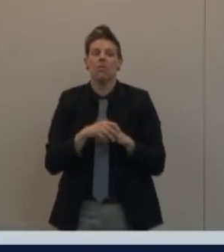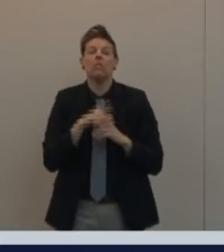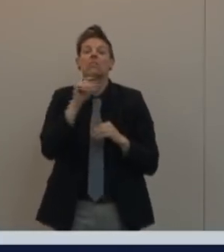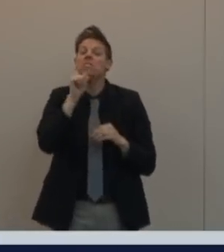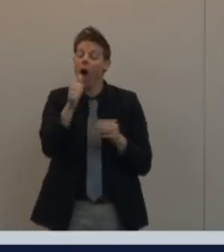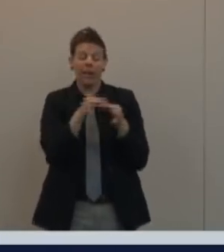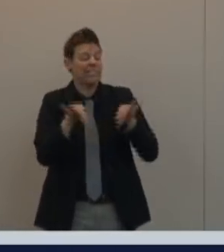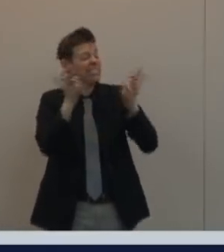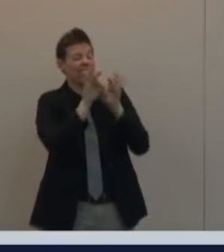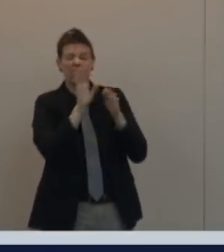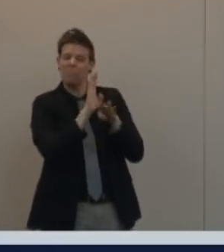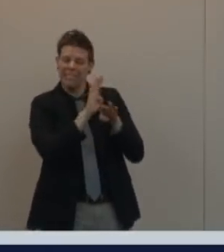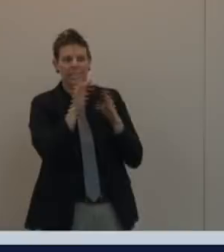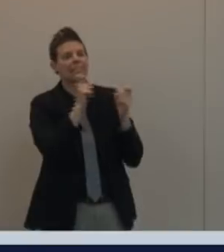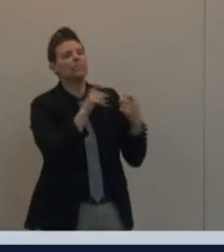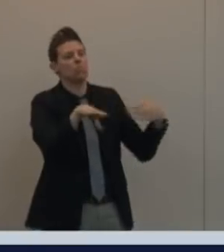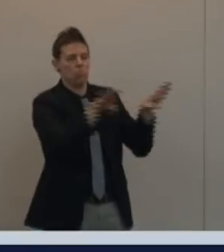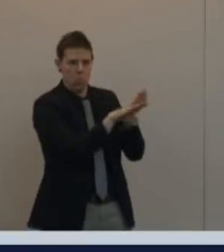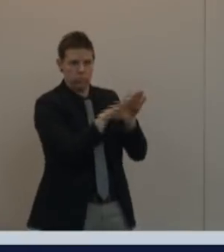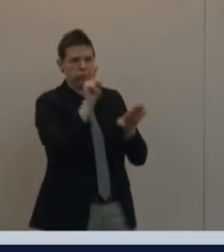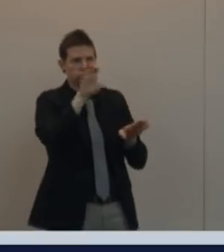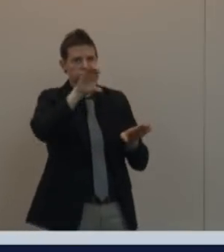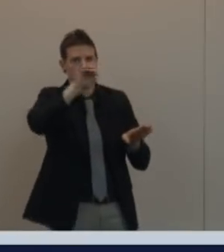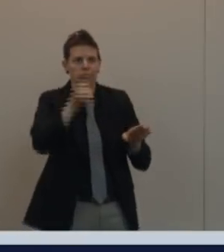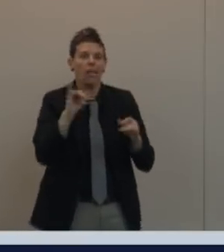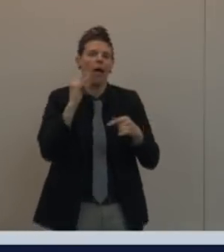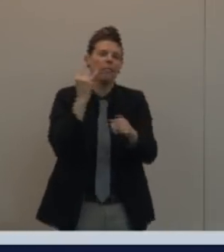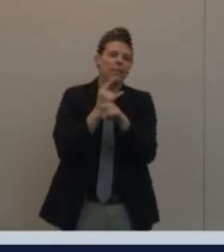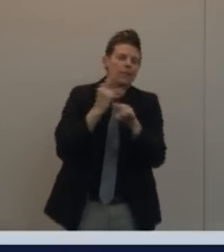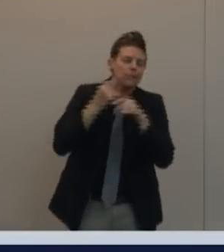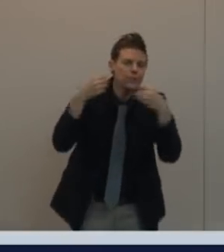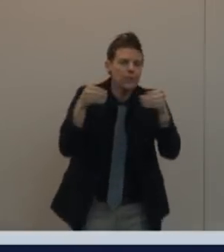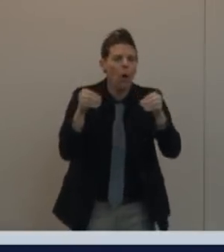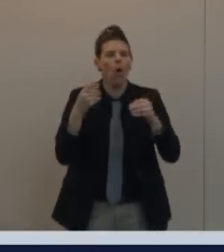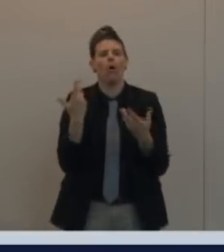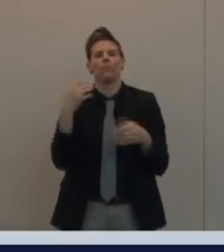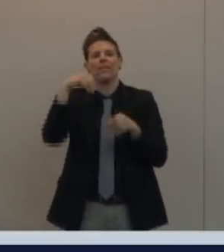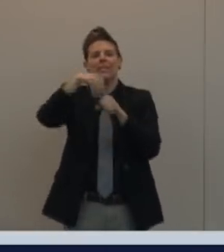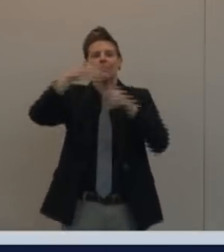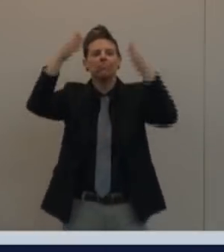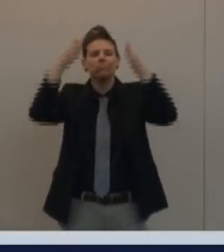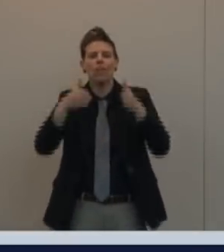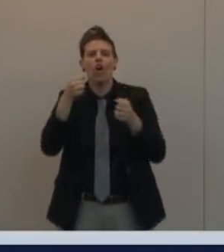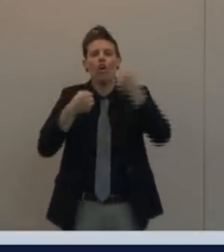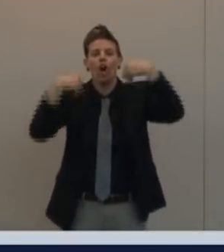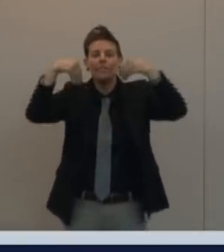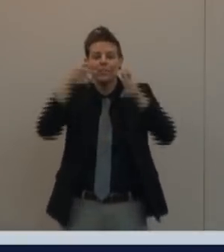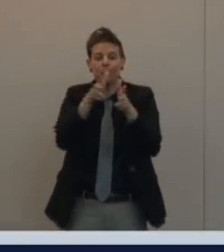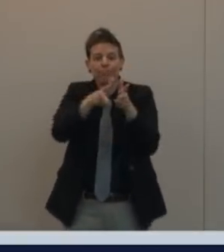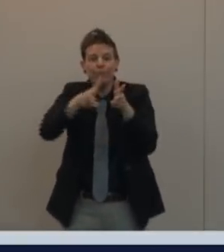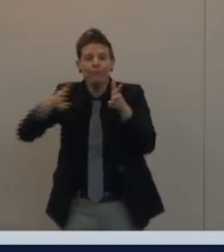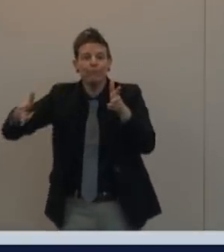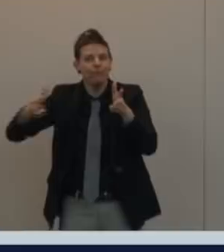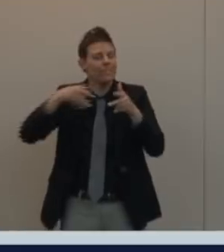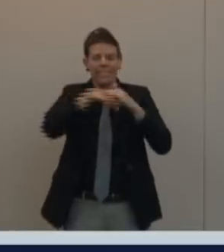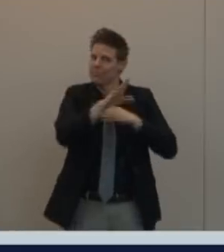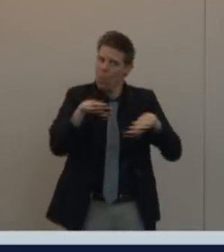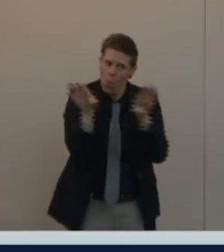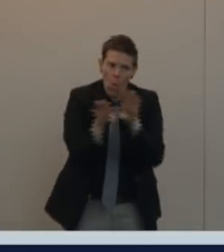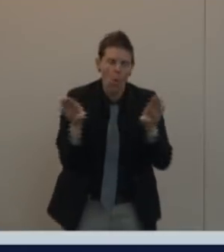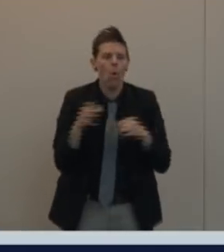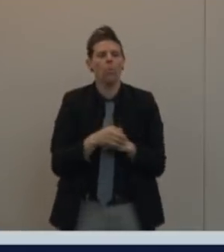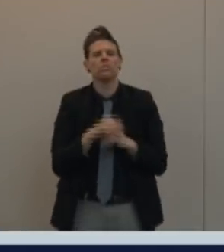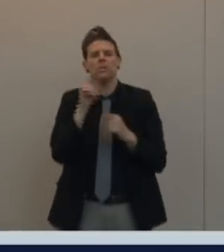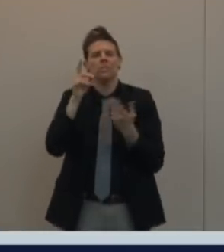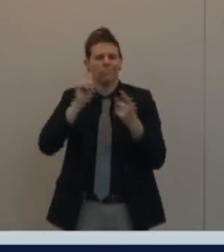So we did that to liquor stores, in-person car sales, and payday lenders. We believe